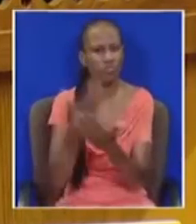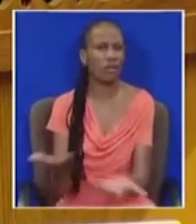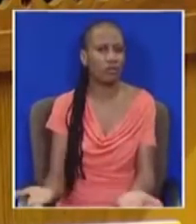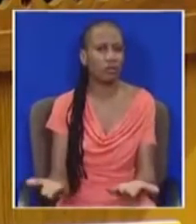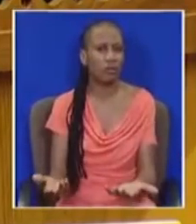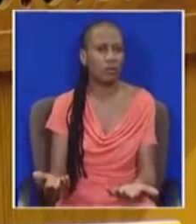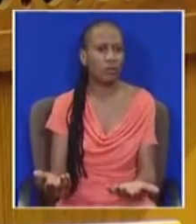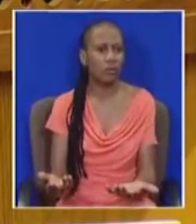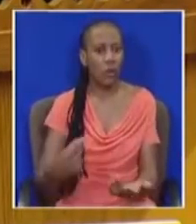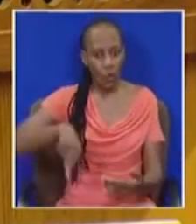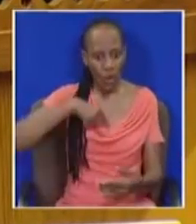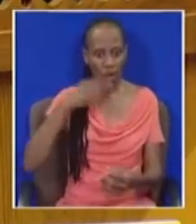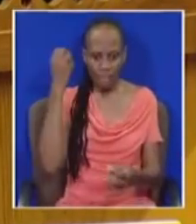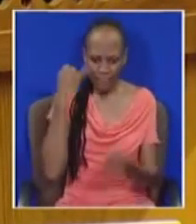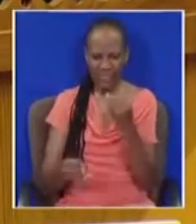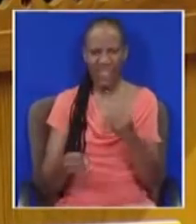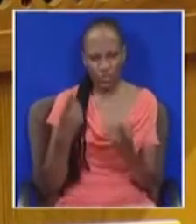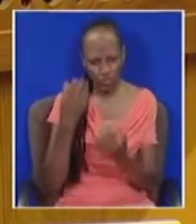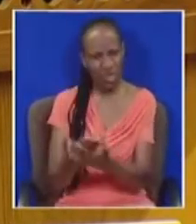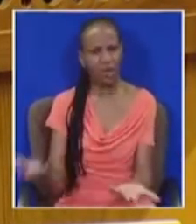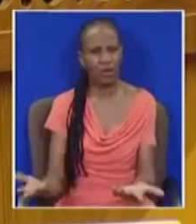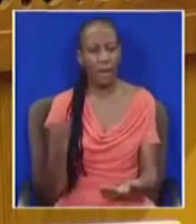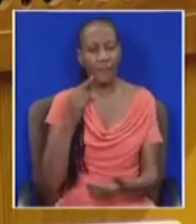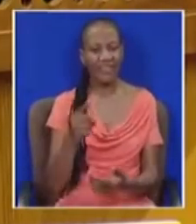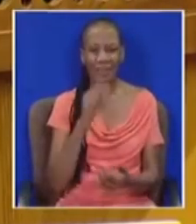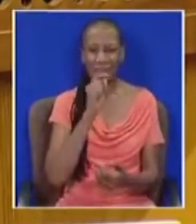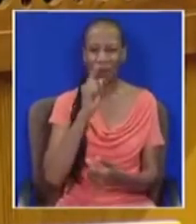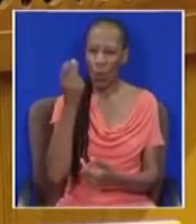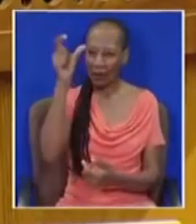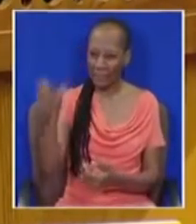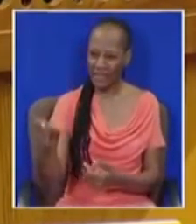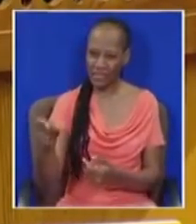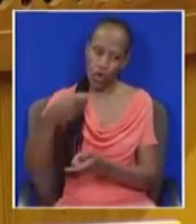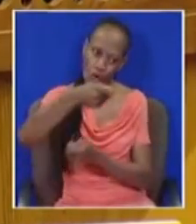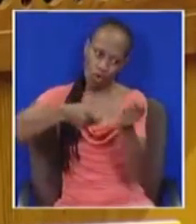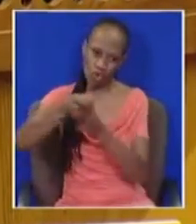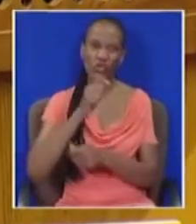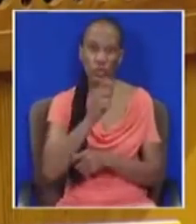we are fallible, and that in fact nobody has a monopoly on truth.